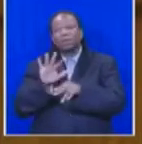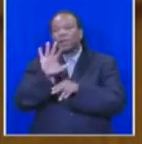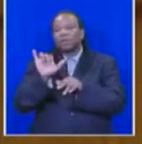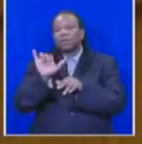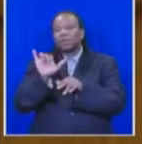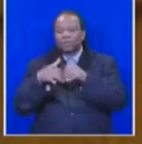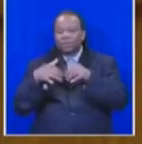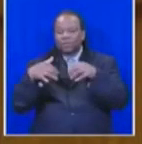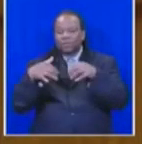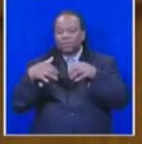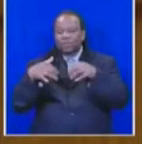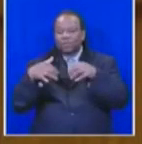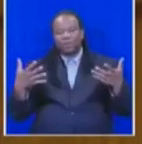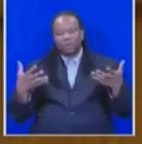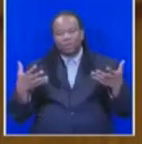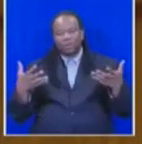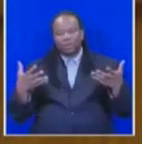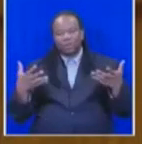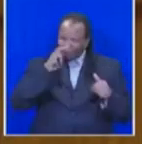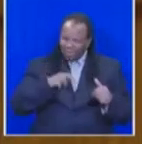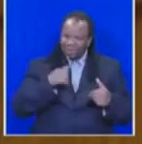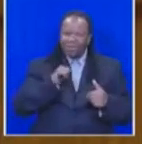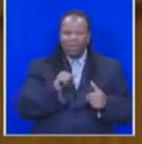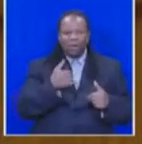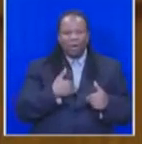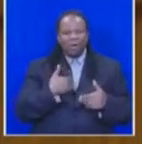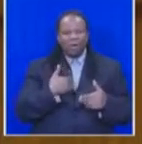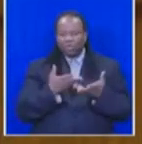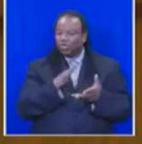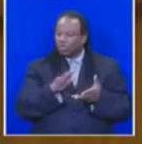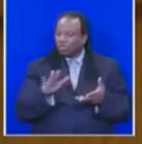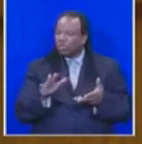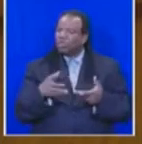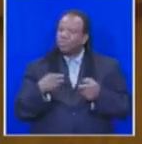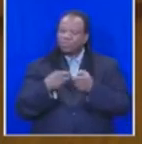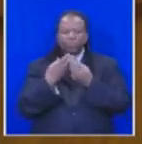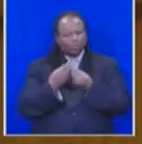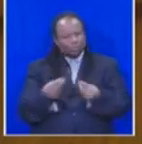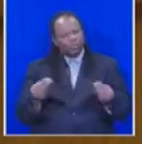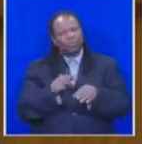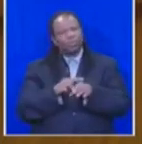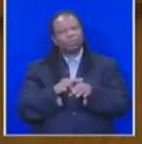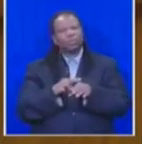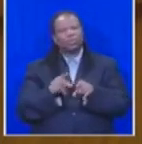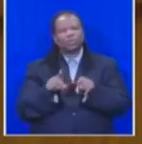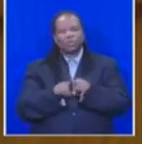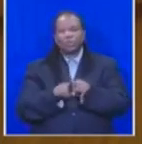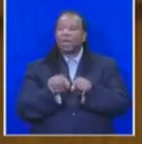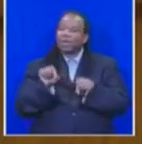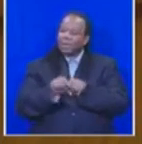to ourselves and our children to fight racism in all its forms and fight for a just society which encourages